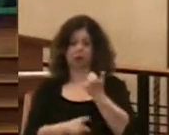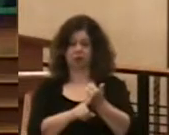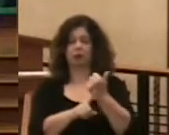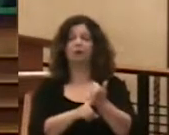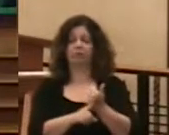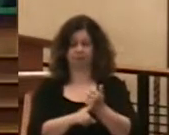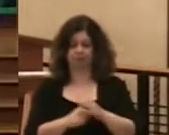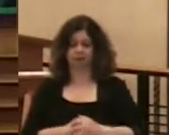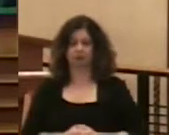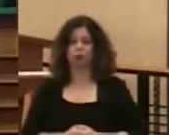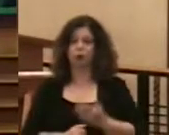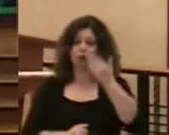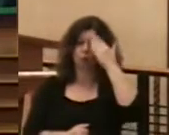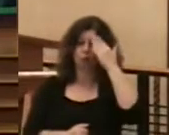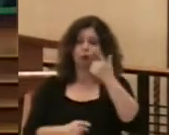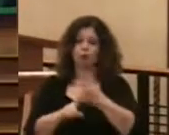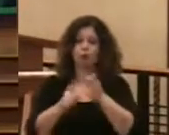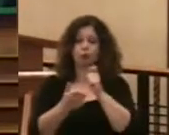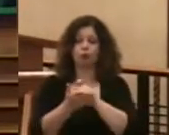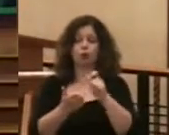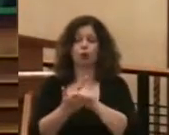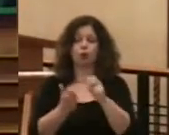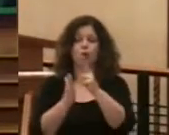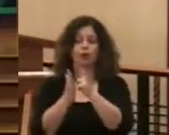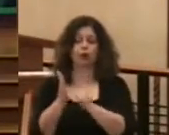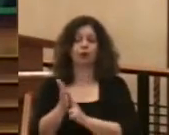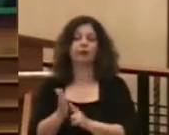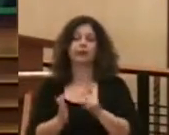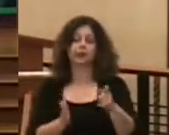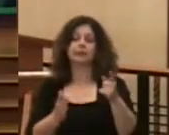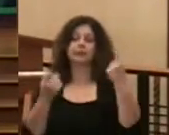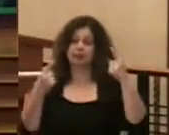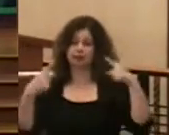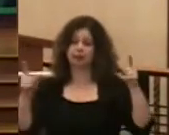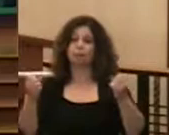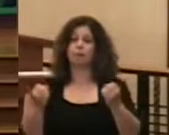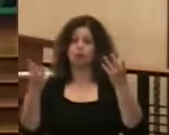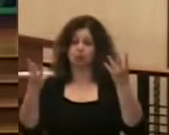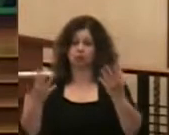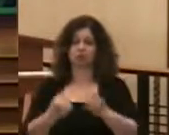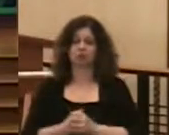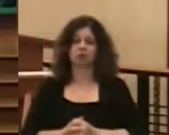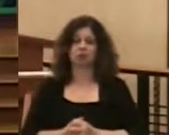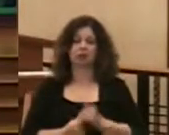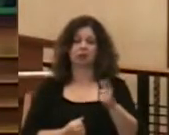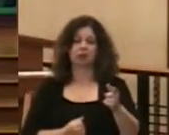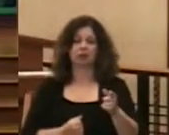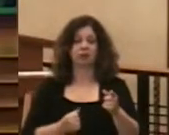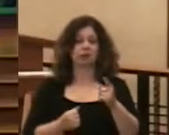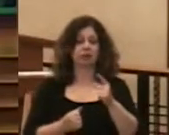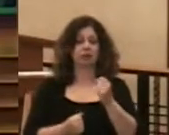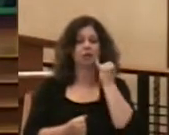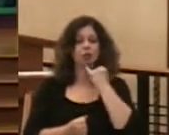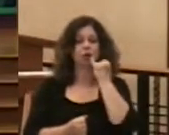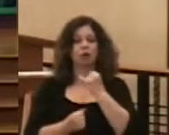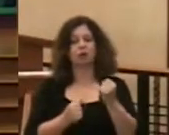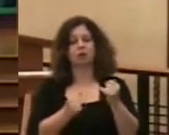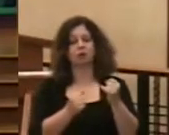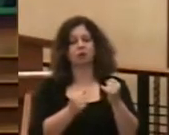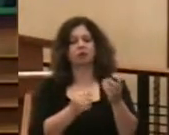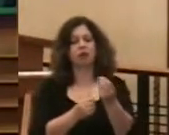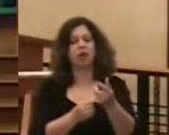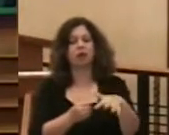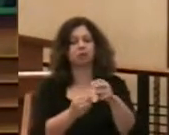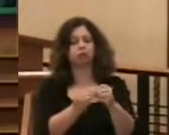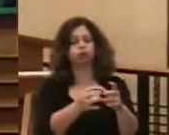from the written record of David's many successes how he expanded the land of Israel, expanded